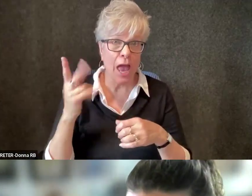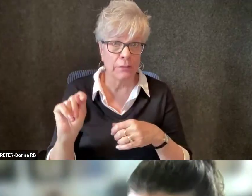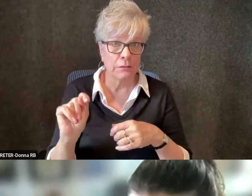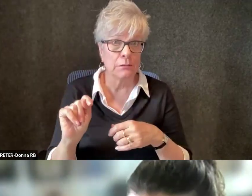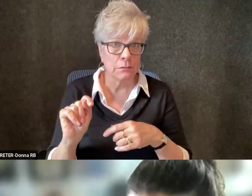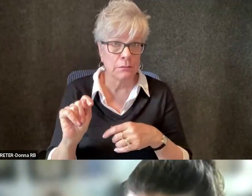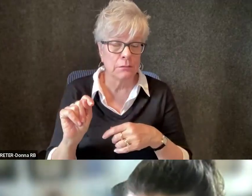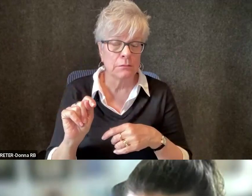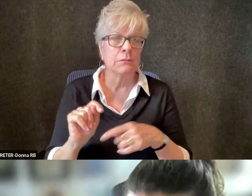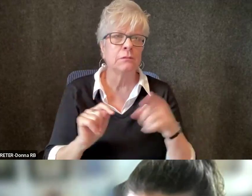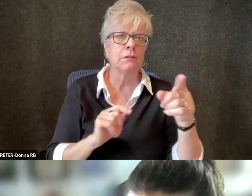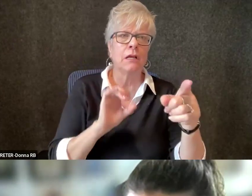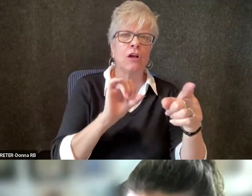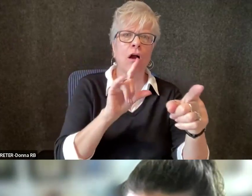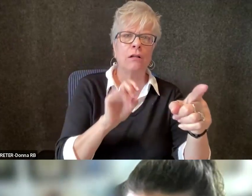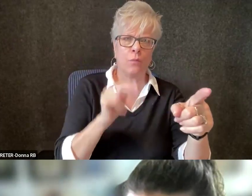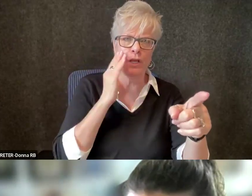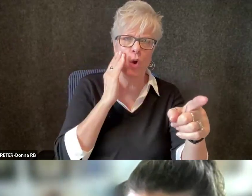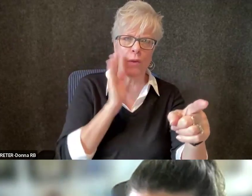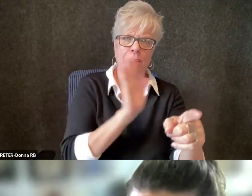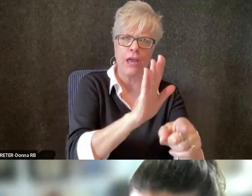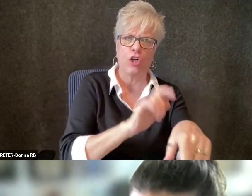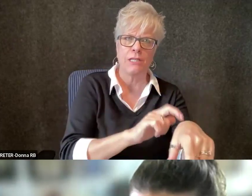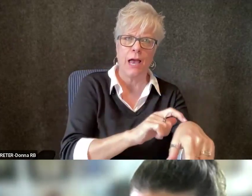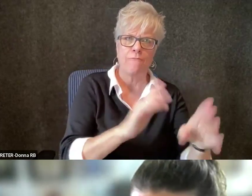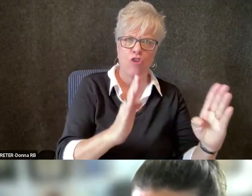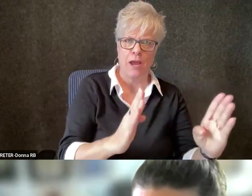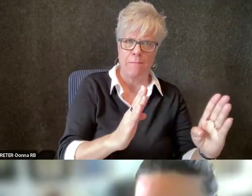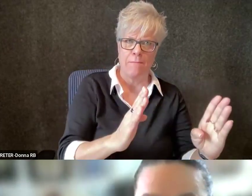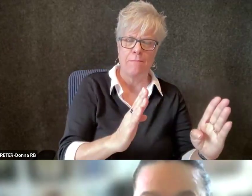Yeah, we know in their time frame, they're still